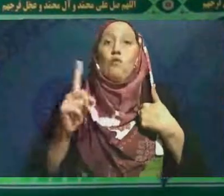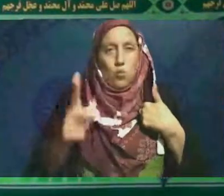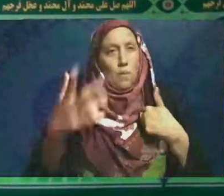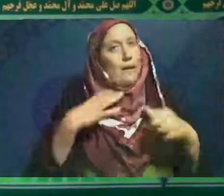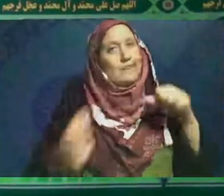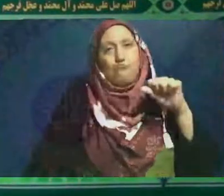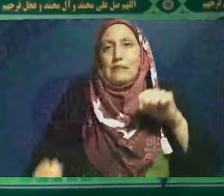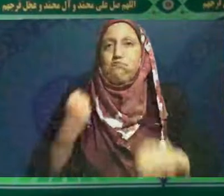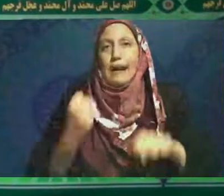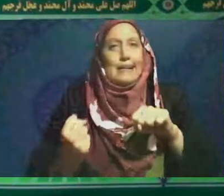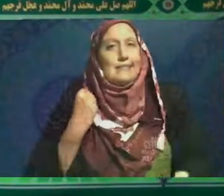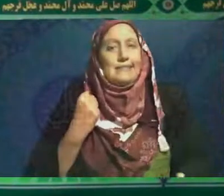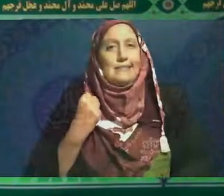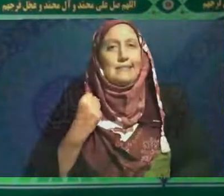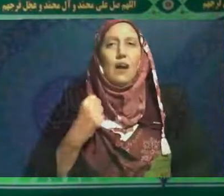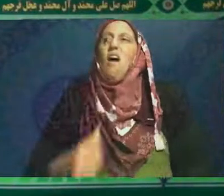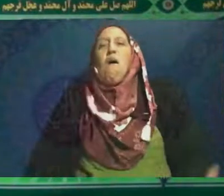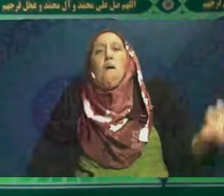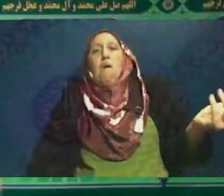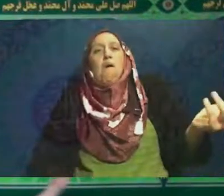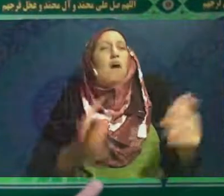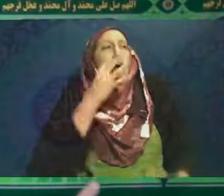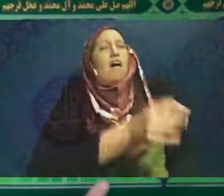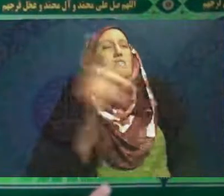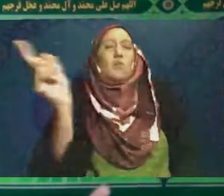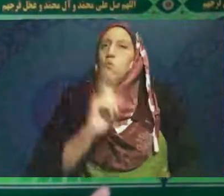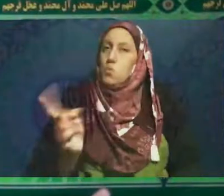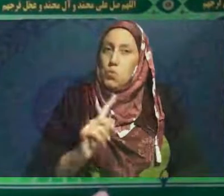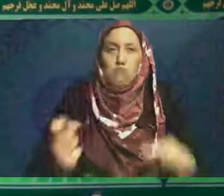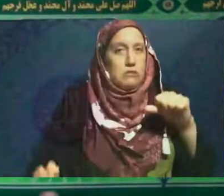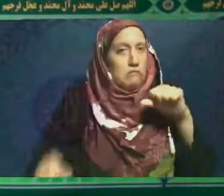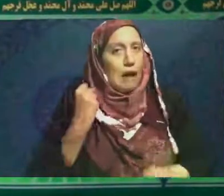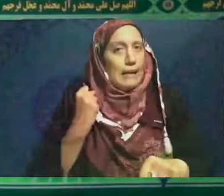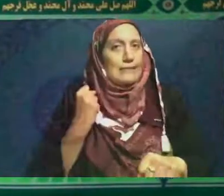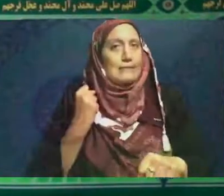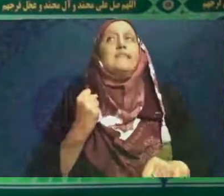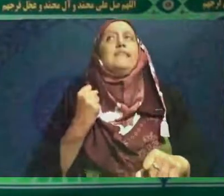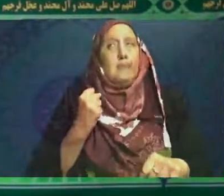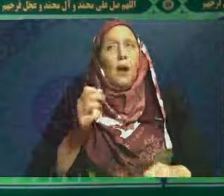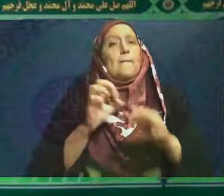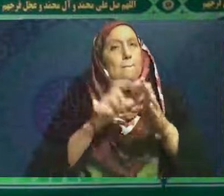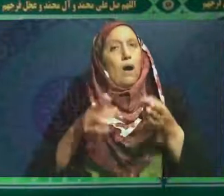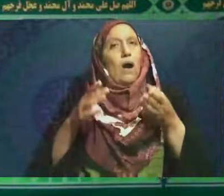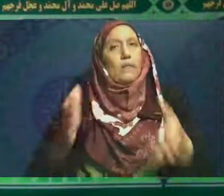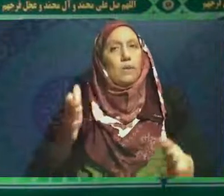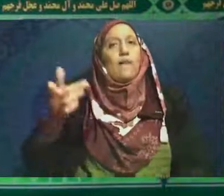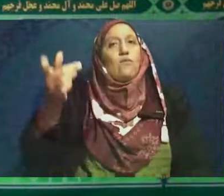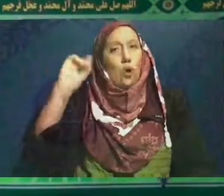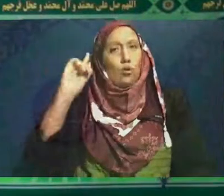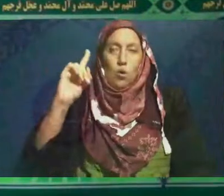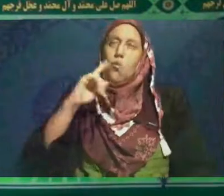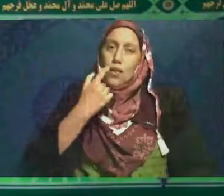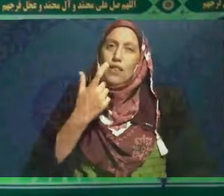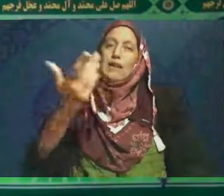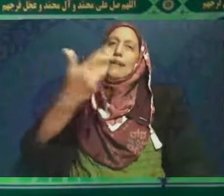God, intercession comes. Who are those who are going to intercede? First of all, the first criterion mentioned in